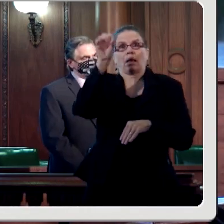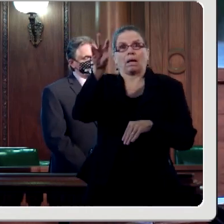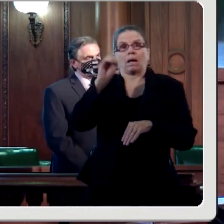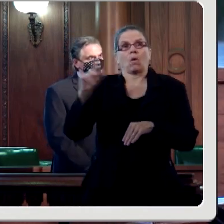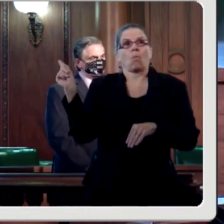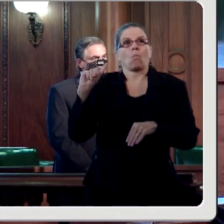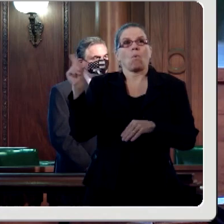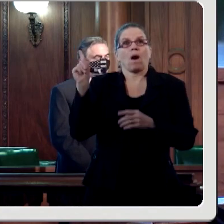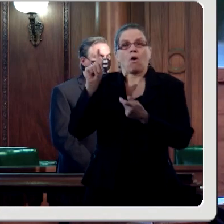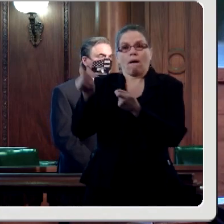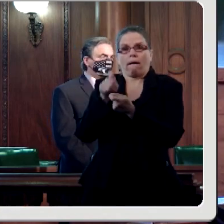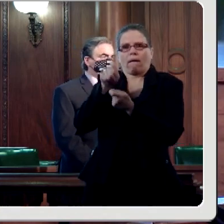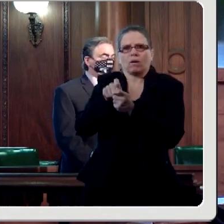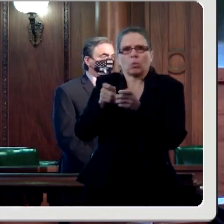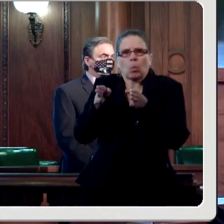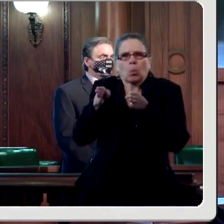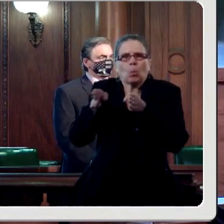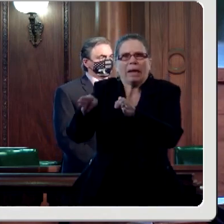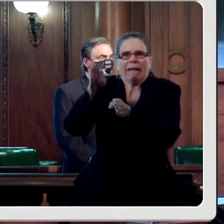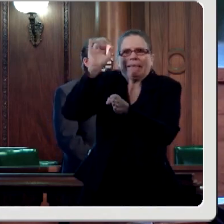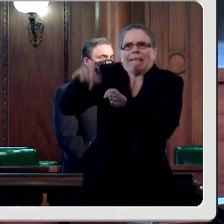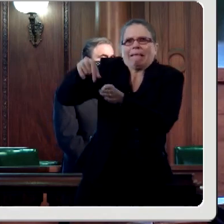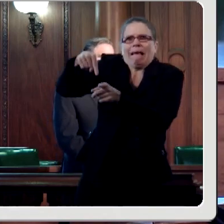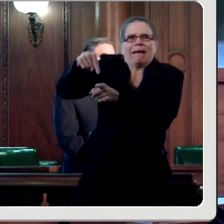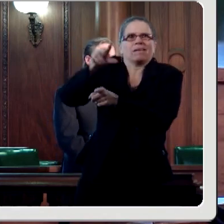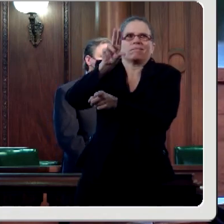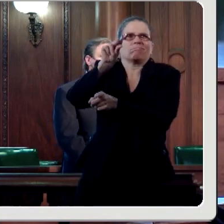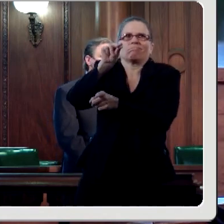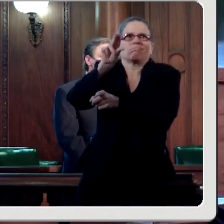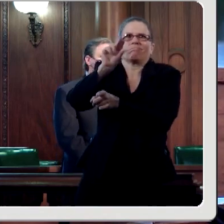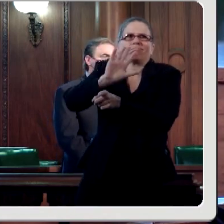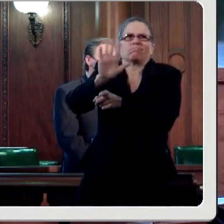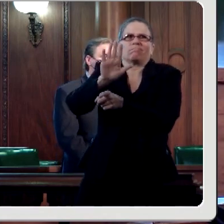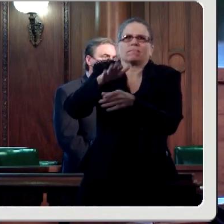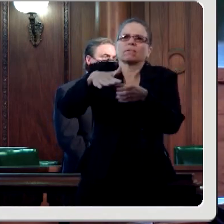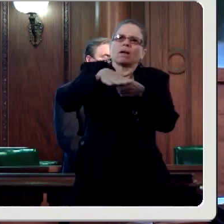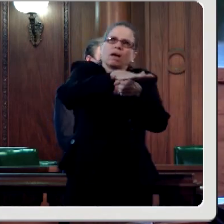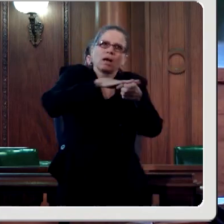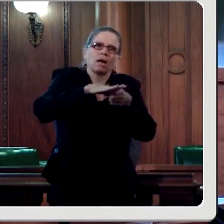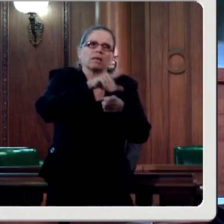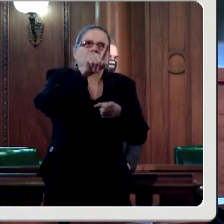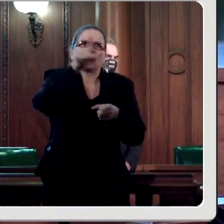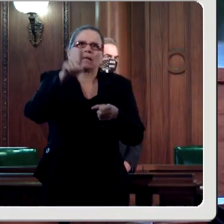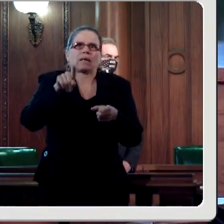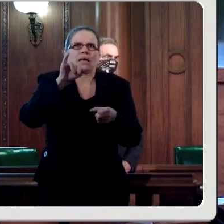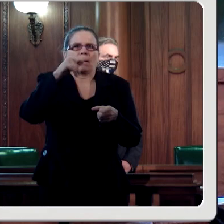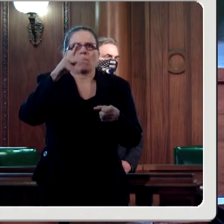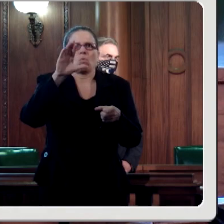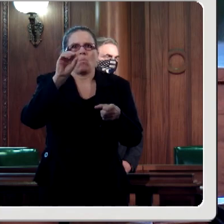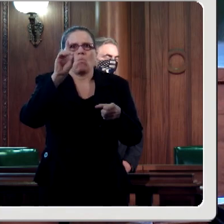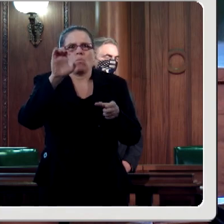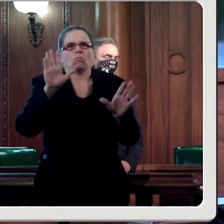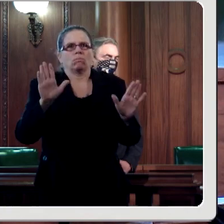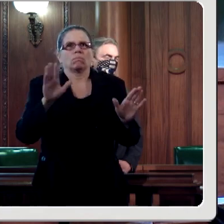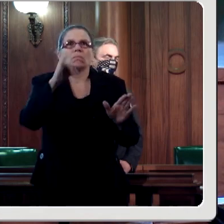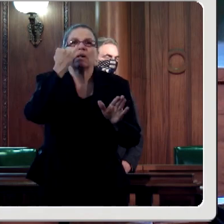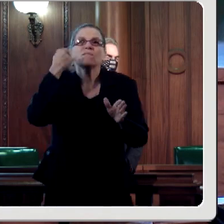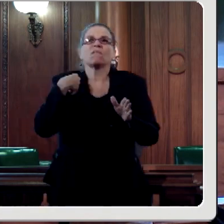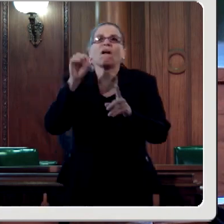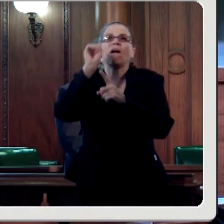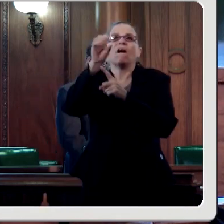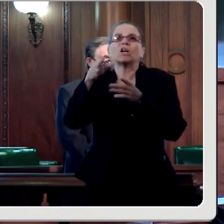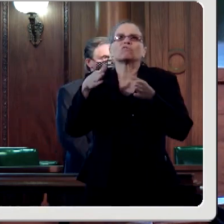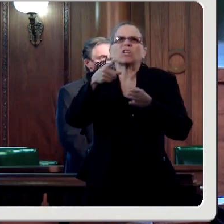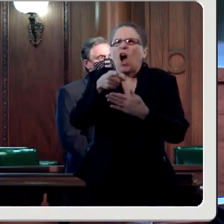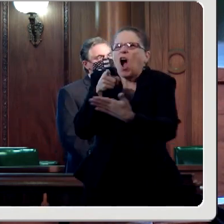because we know that there is still discriminatory practices that could potentially go on around COVID-19. So we